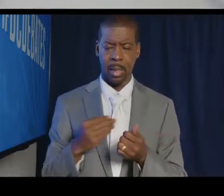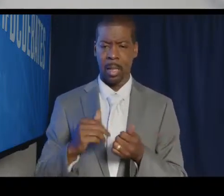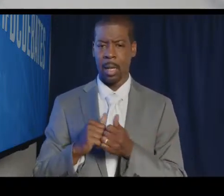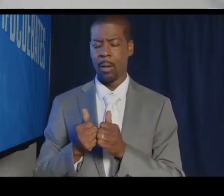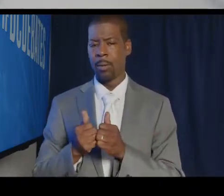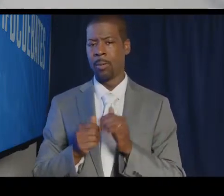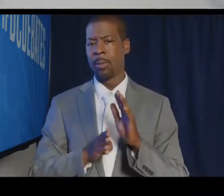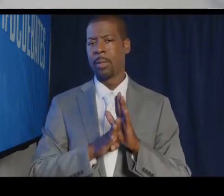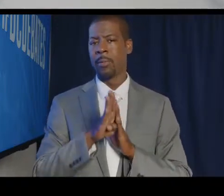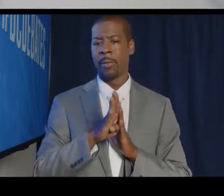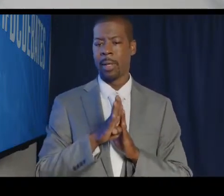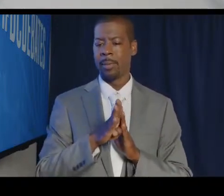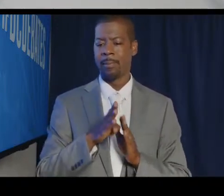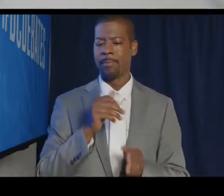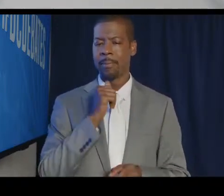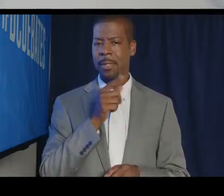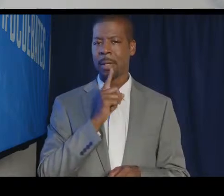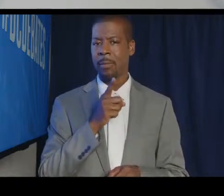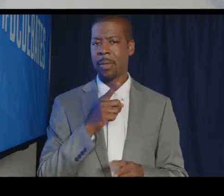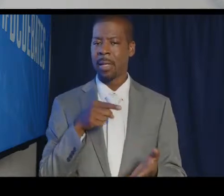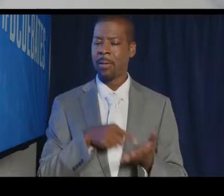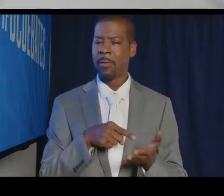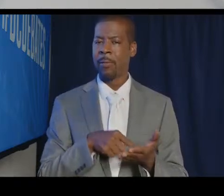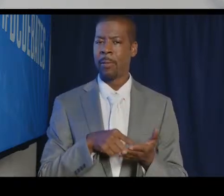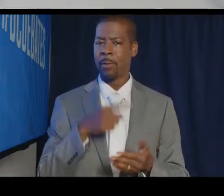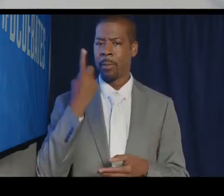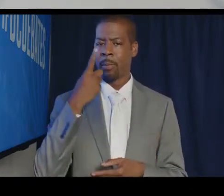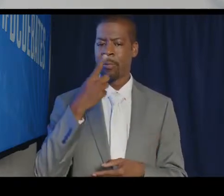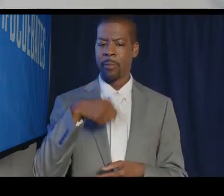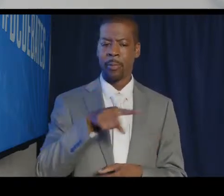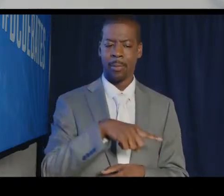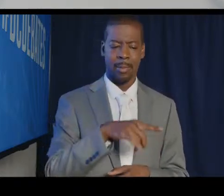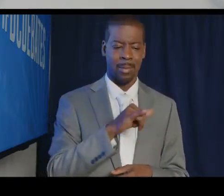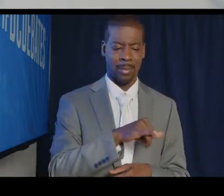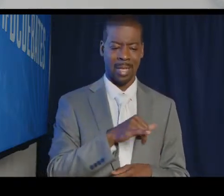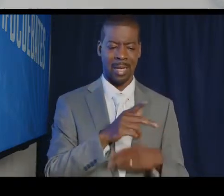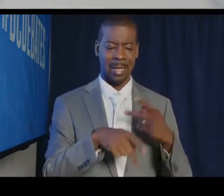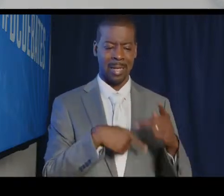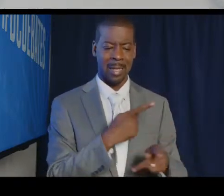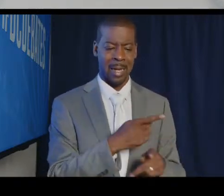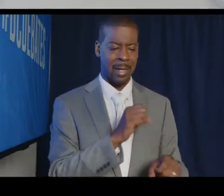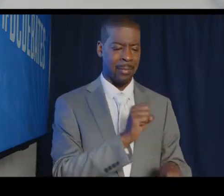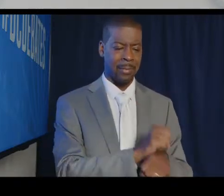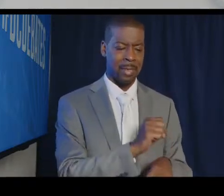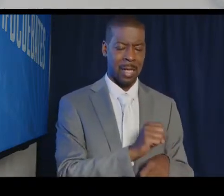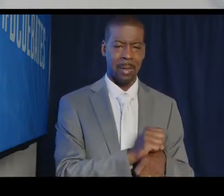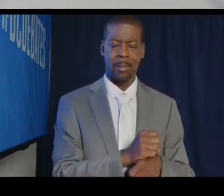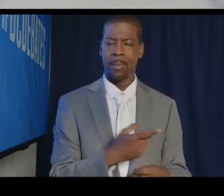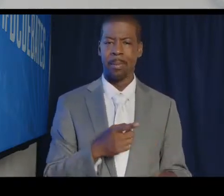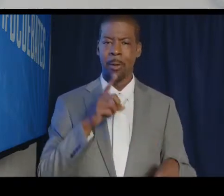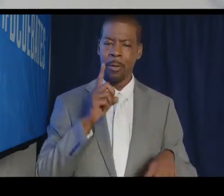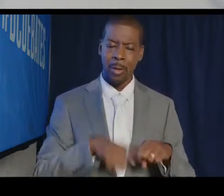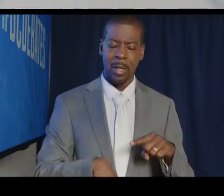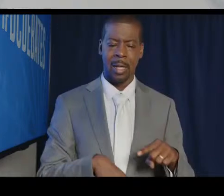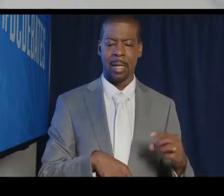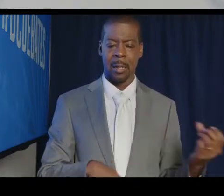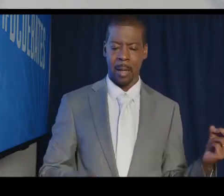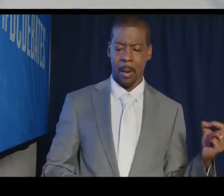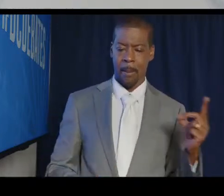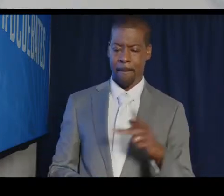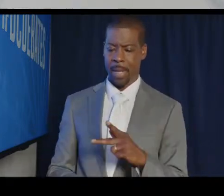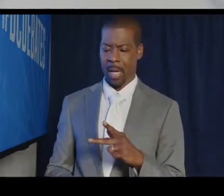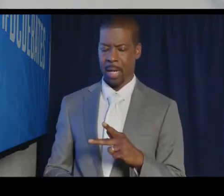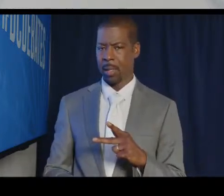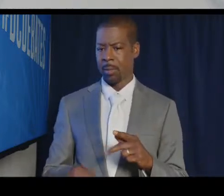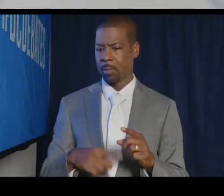that is not affordable for those people that once lived there with the same jobs and the same salaries that cannot return to those properties. So we need to make